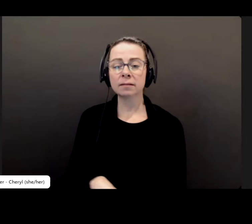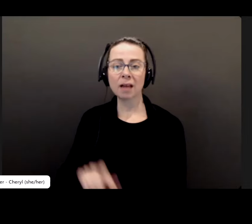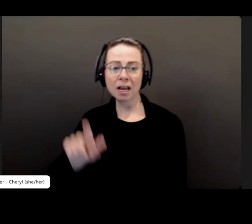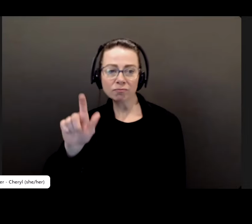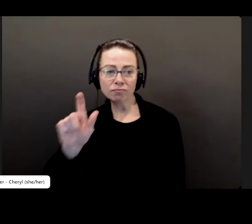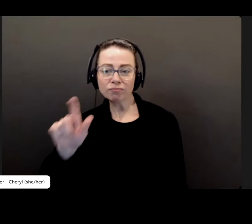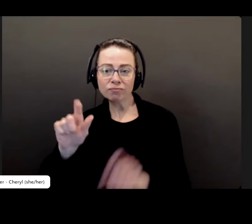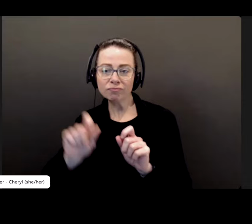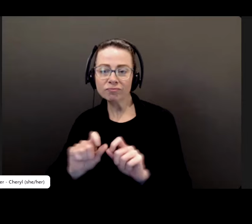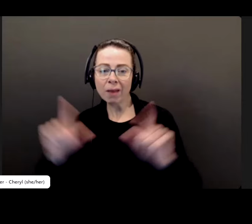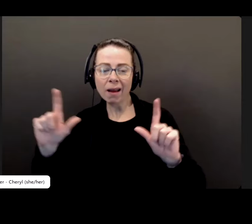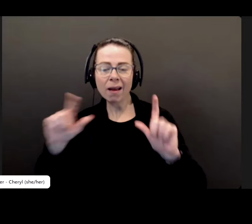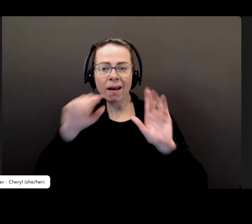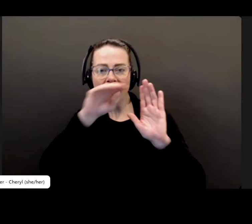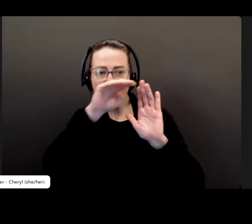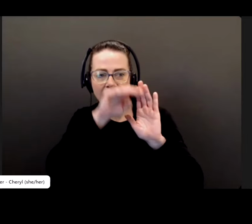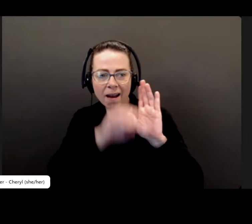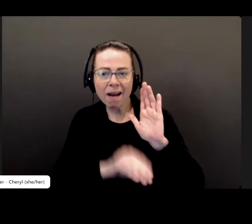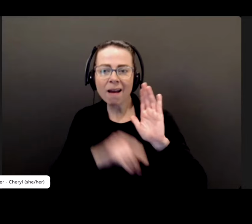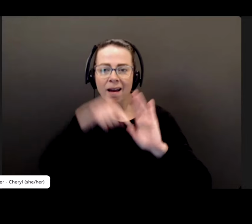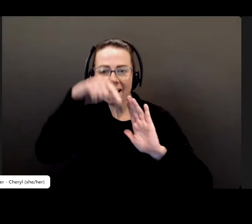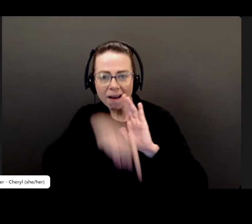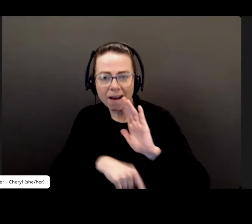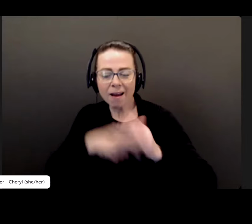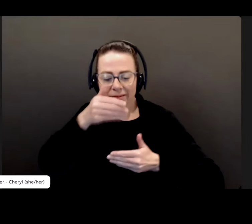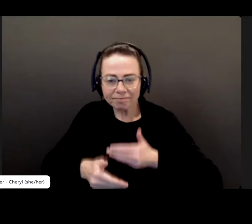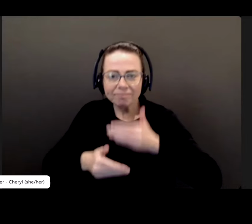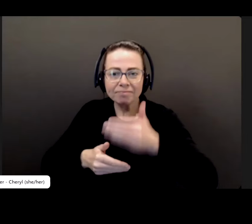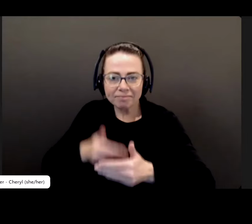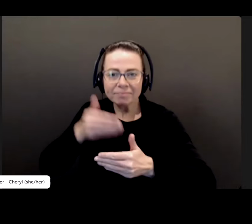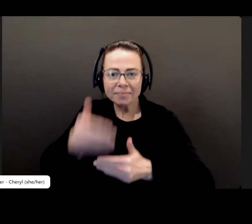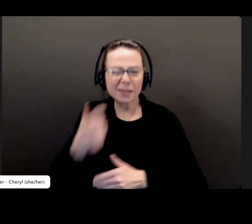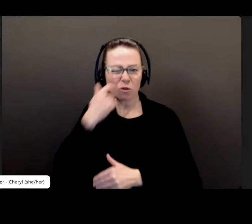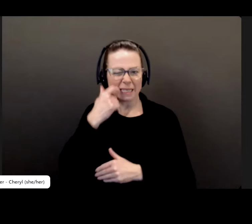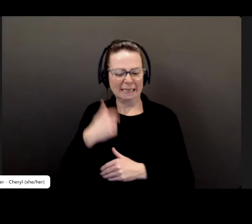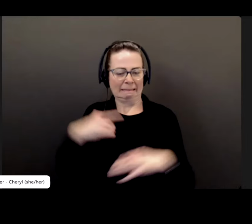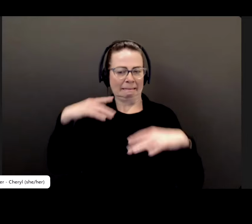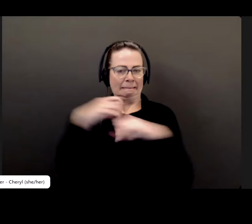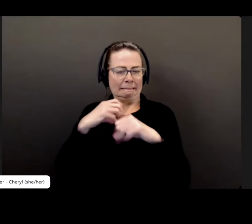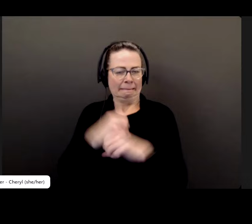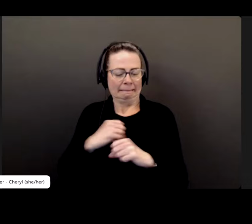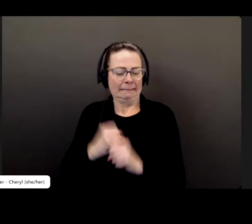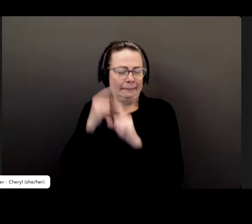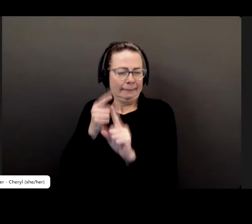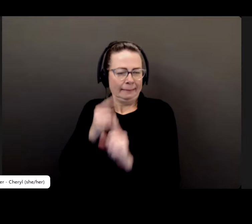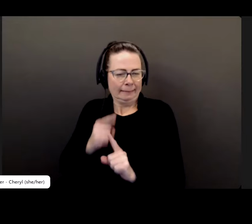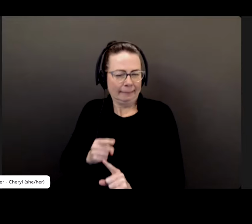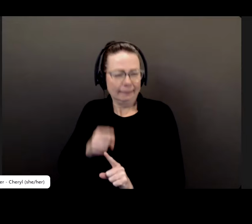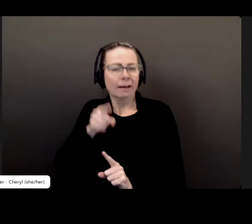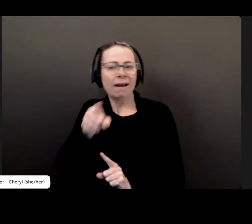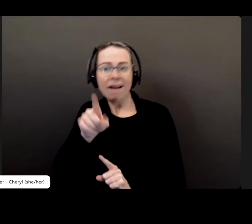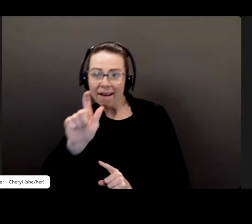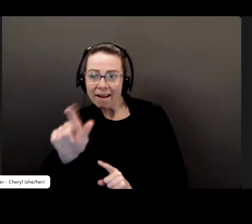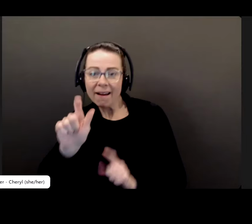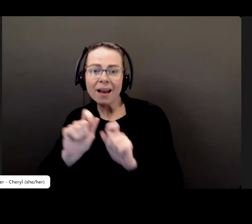guides that go over in greater detail the steps of the things that I was just speaking about. And so